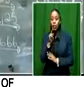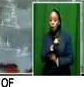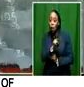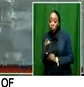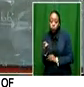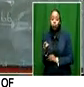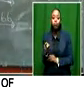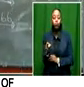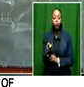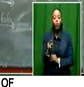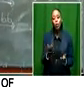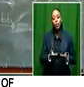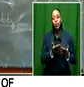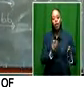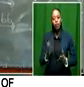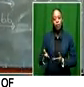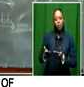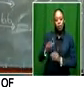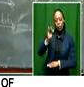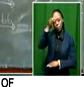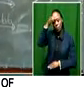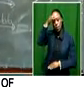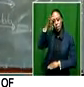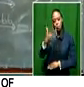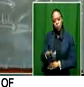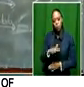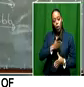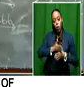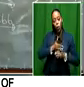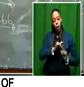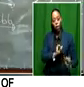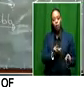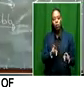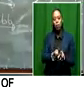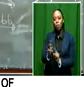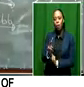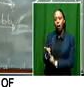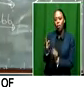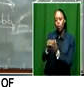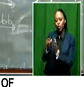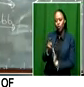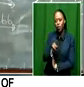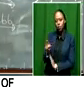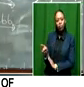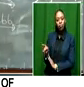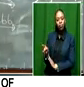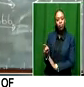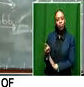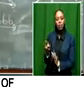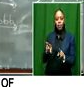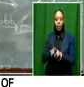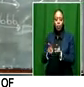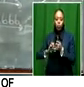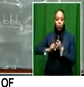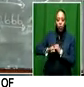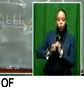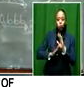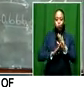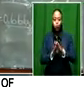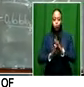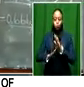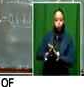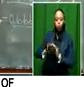who are already in service are expert in what they're doing? And others look at learners, and they're trying to improve